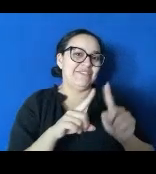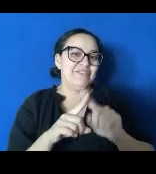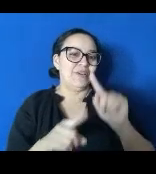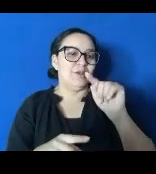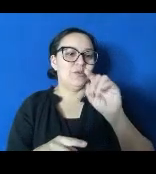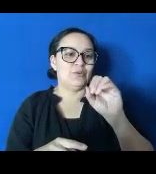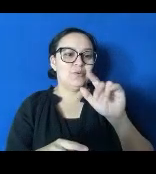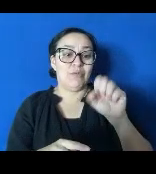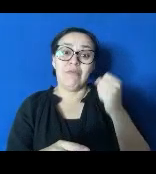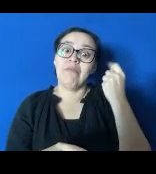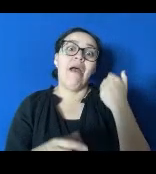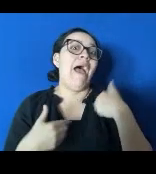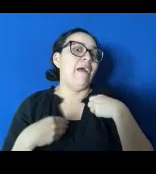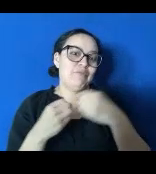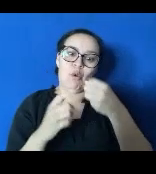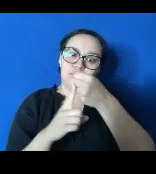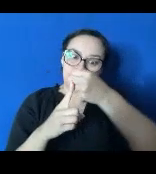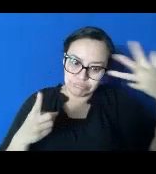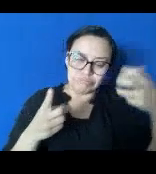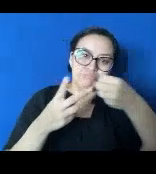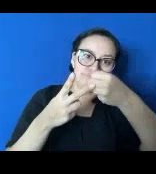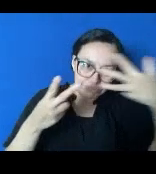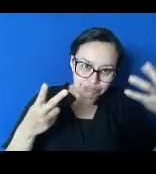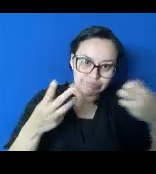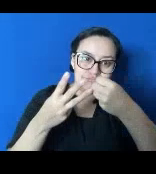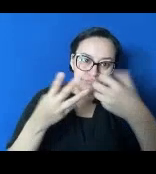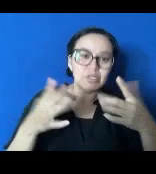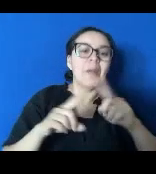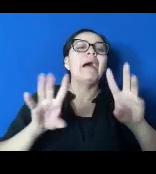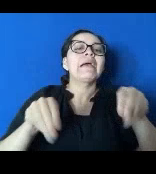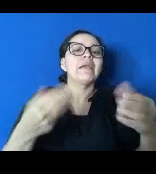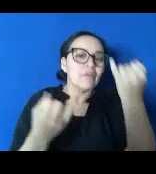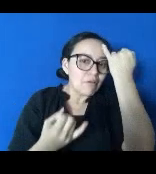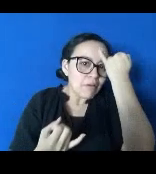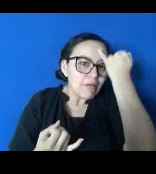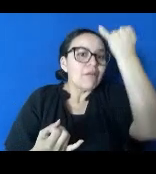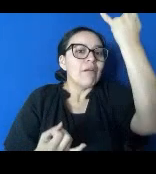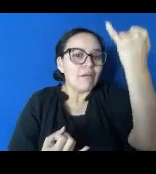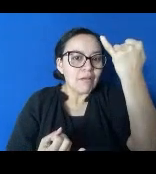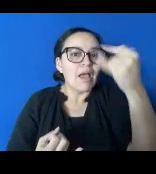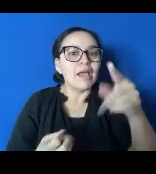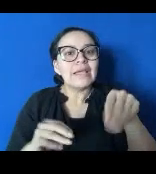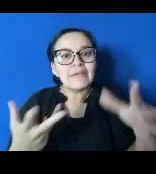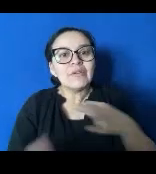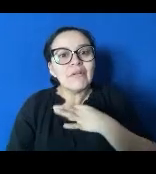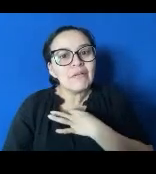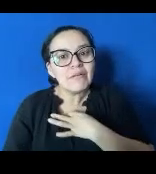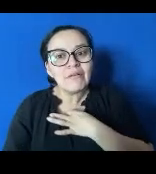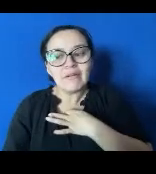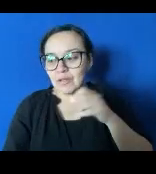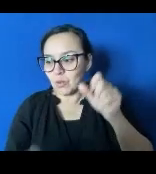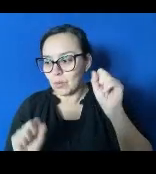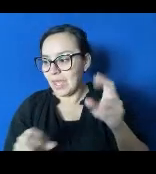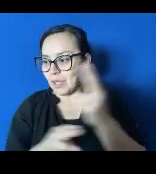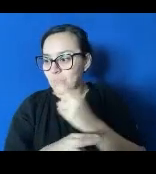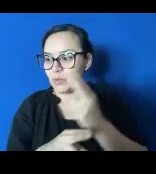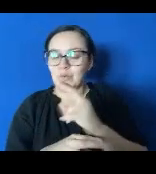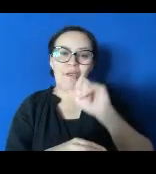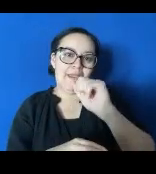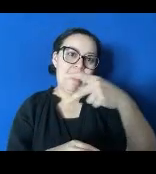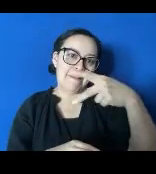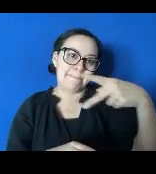summary of what this tool can offer. There's a lot of information, but this is like a foundation that can